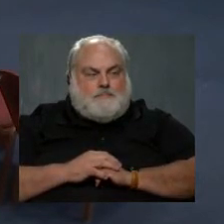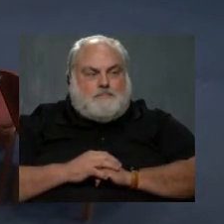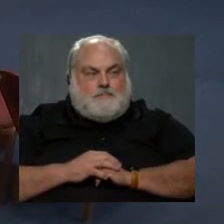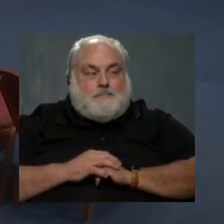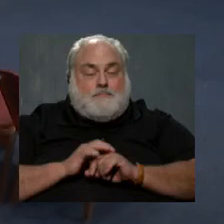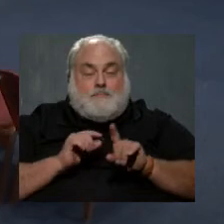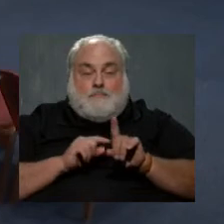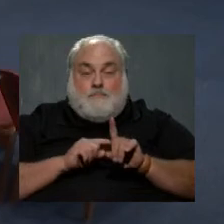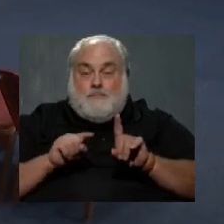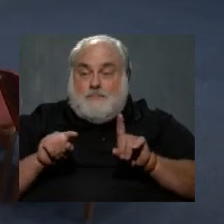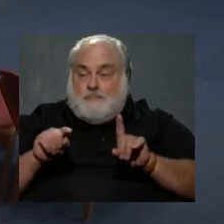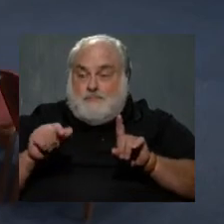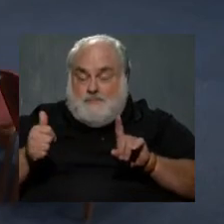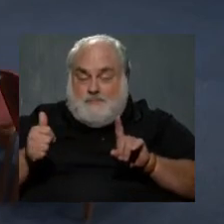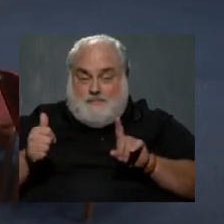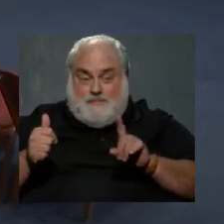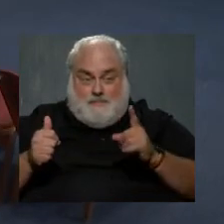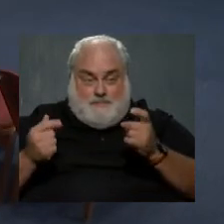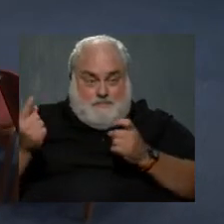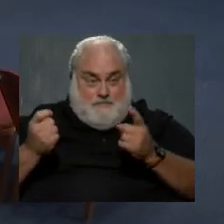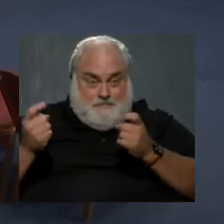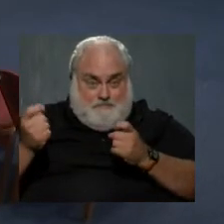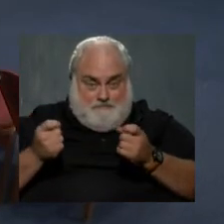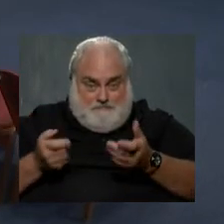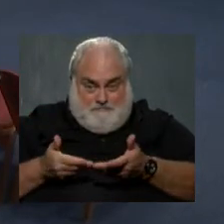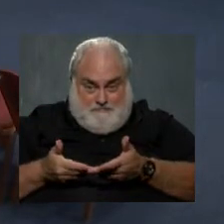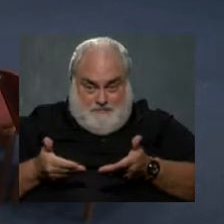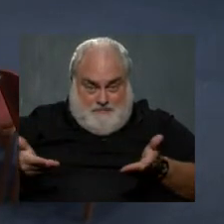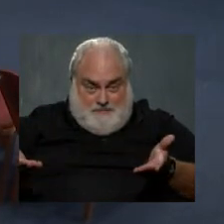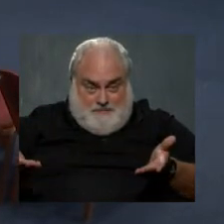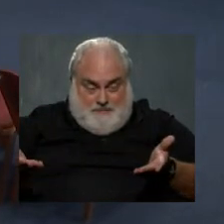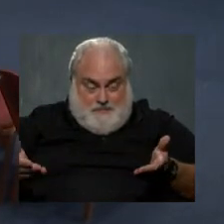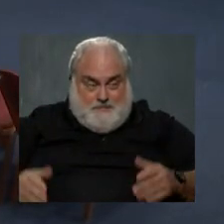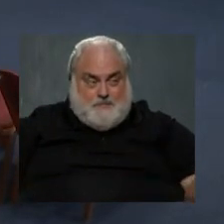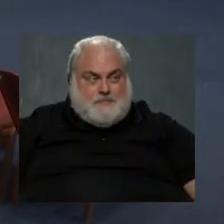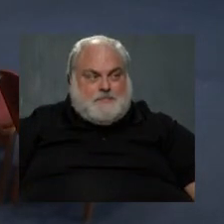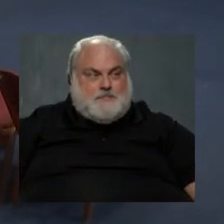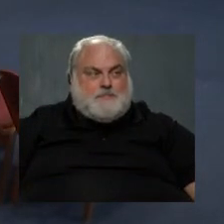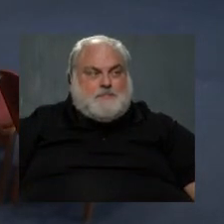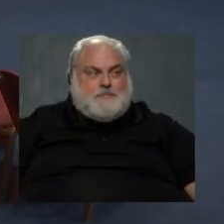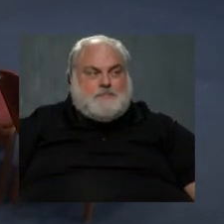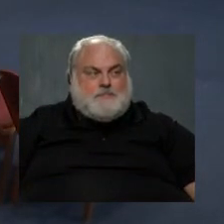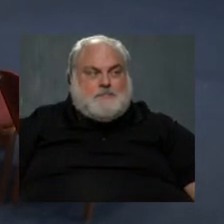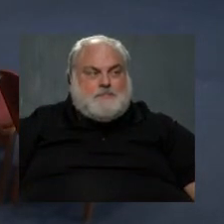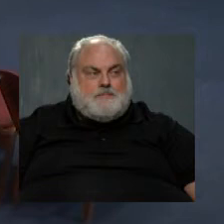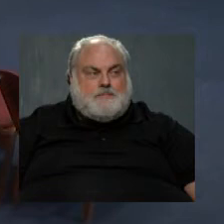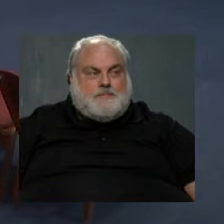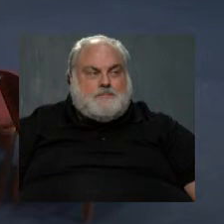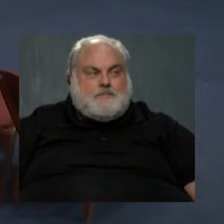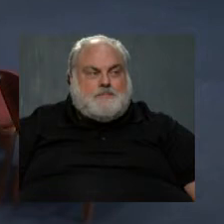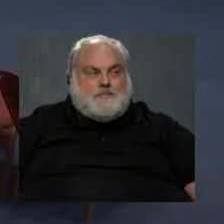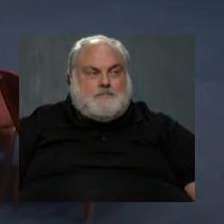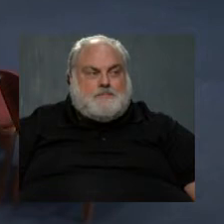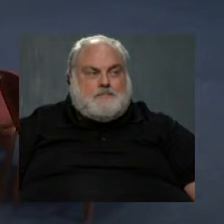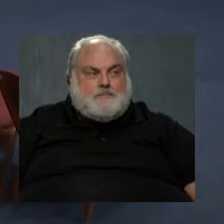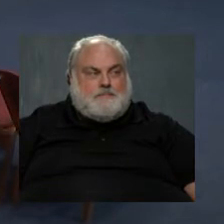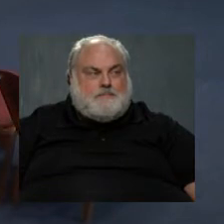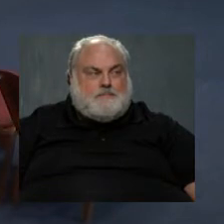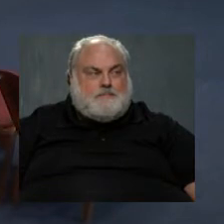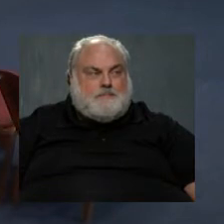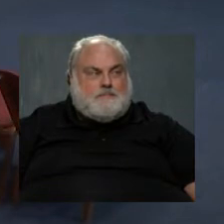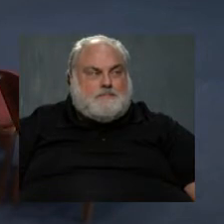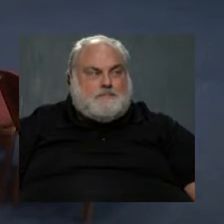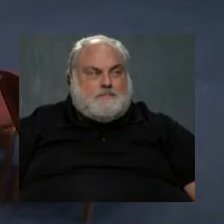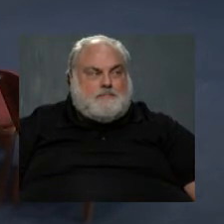Items 1 through 10 on the consent agenda. Do we have any questions, any requests for a presentation?